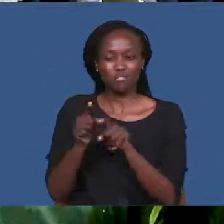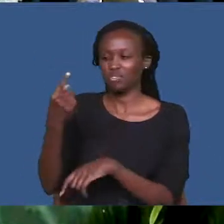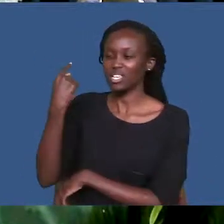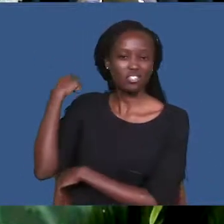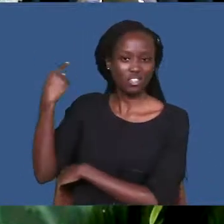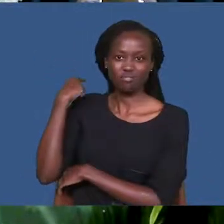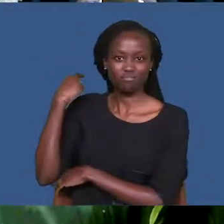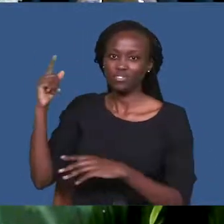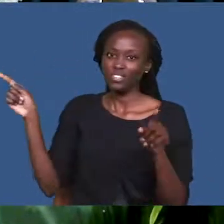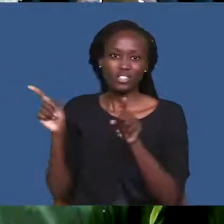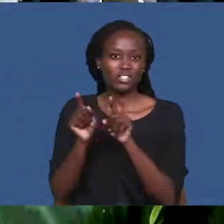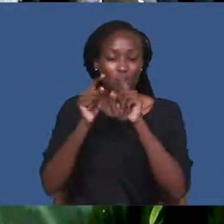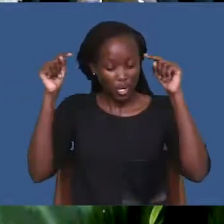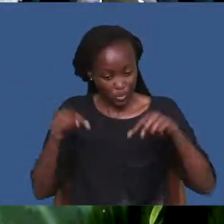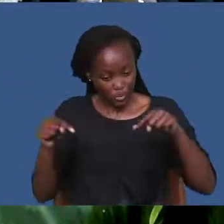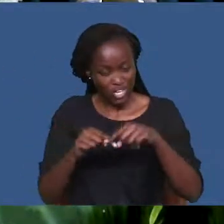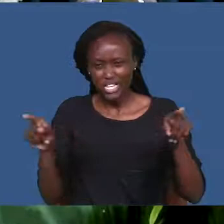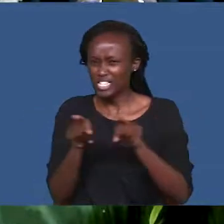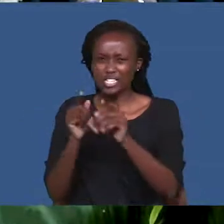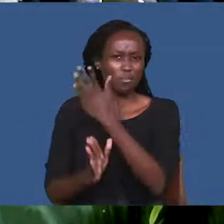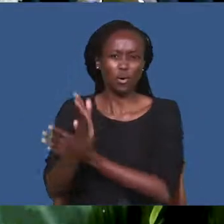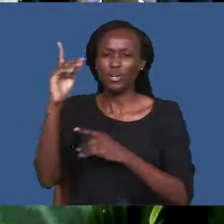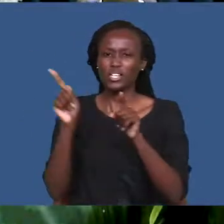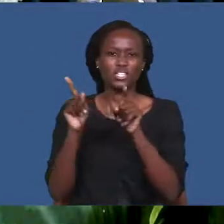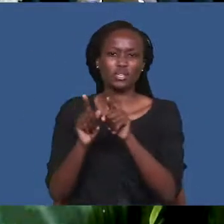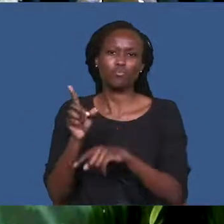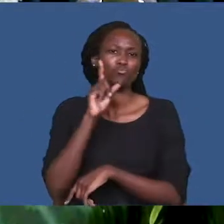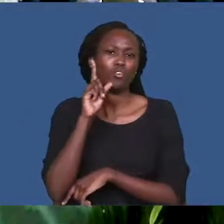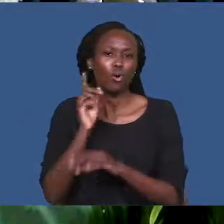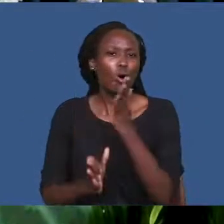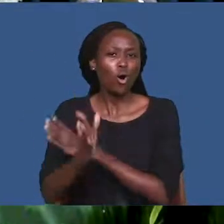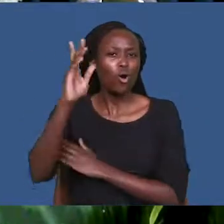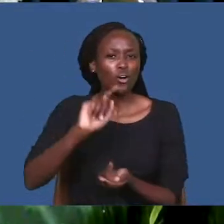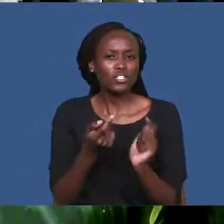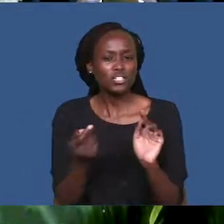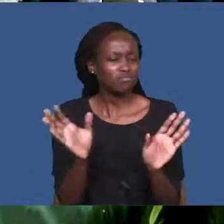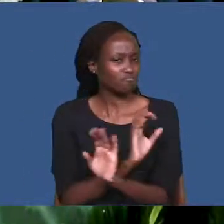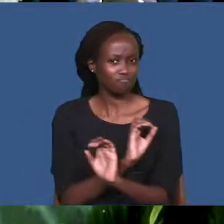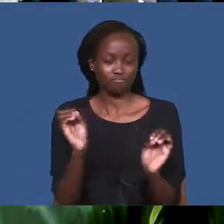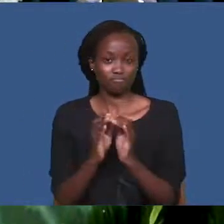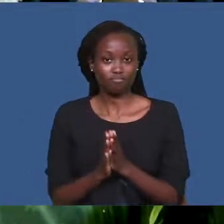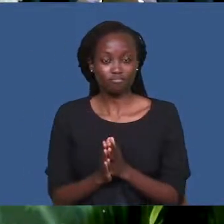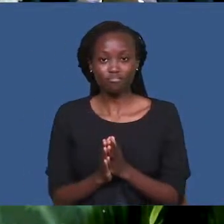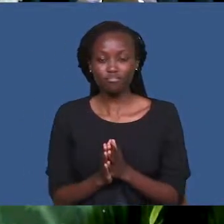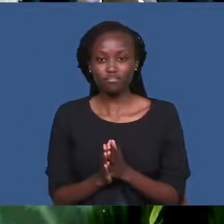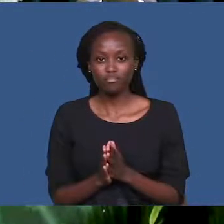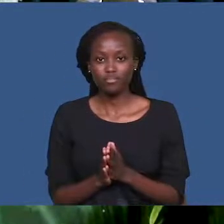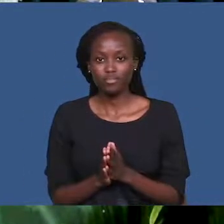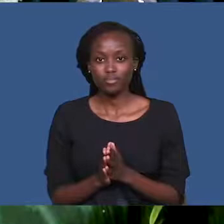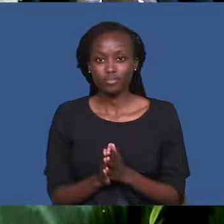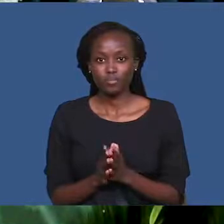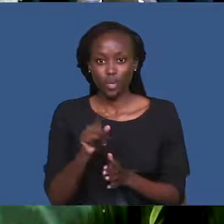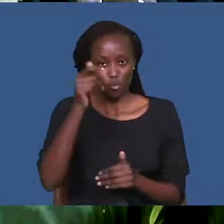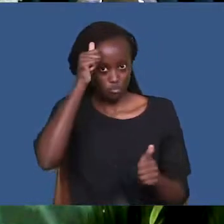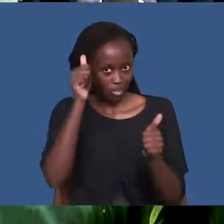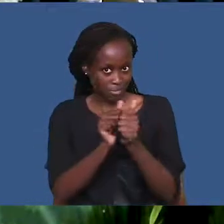the same yesterday, who is the same today, and will be the same tomorrow. He doesn't change. David thought that he had gotten away